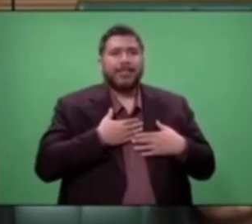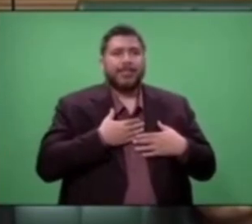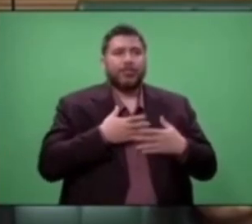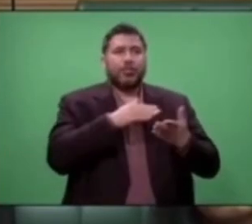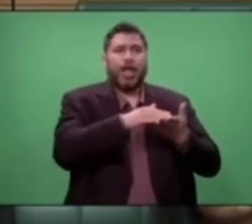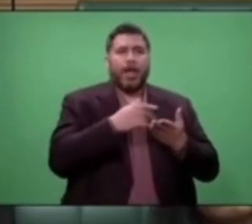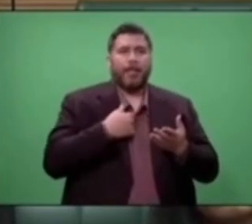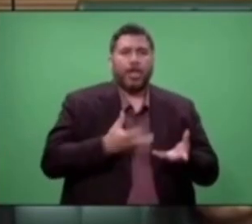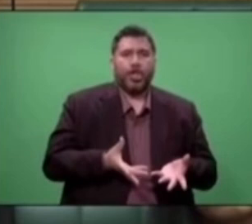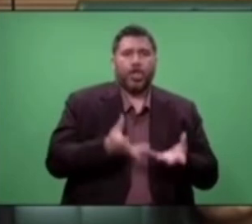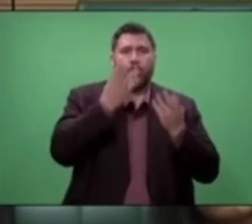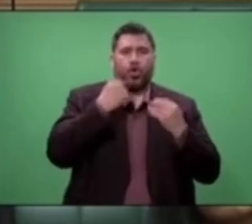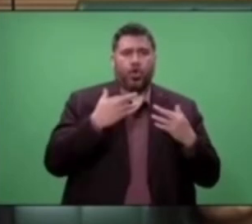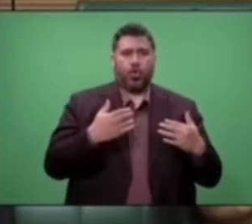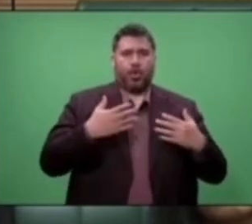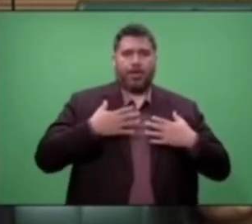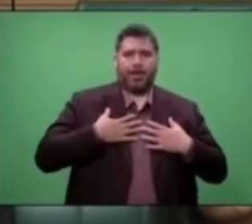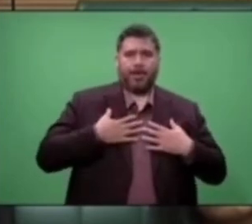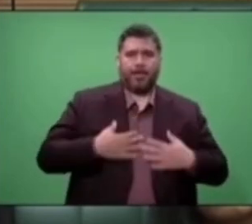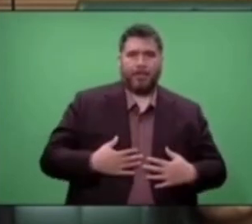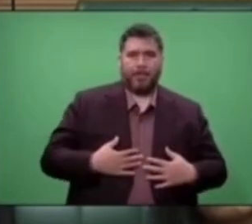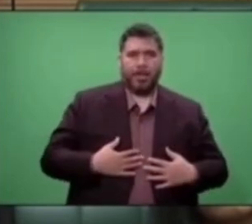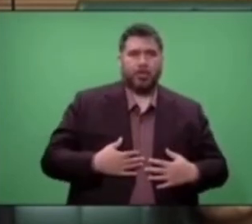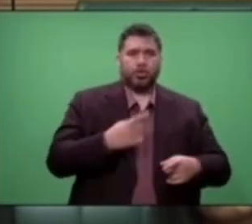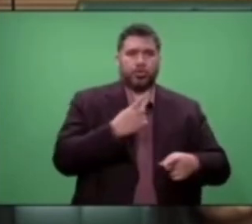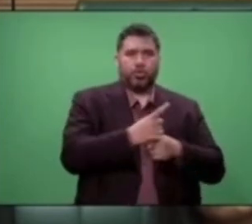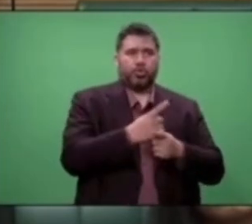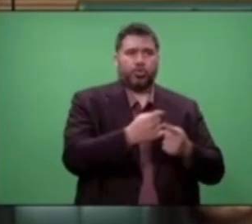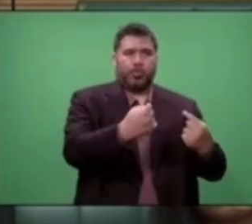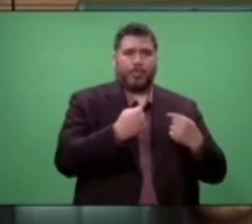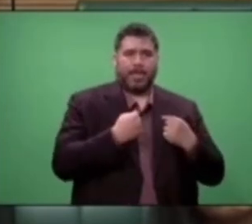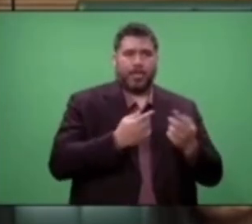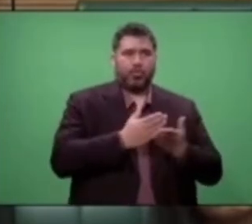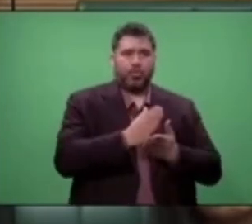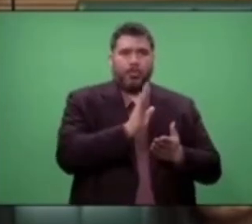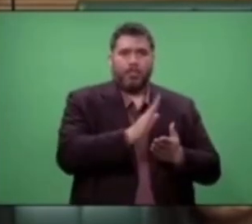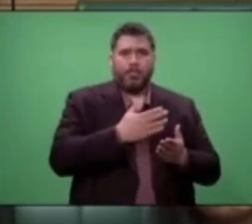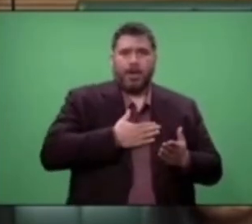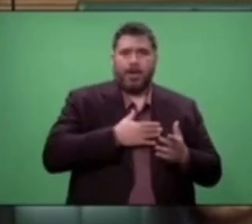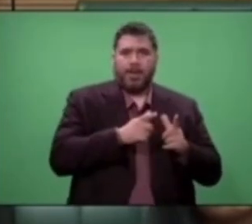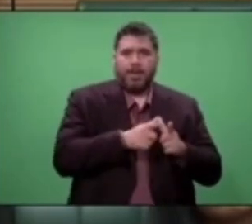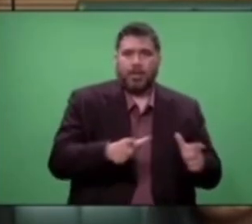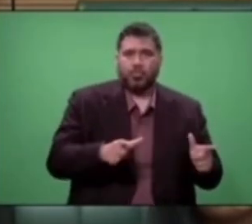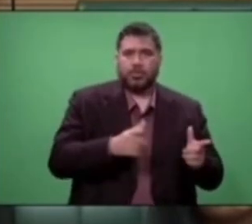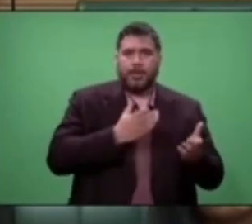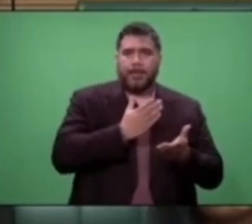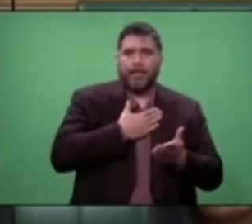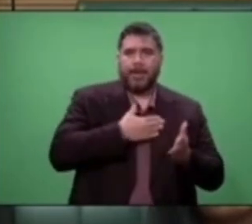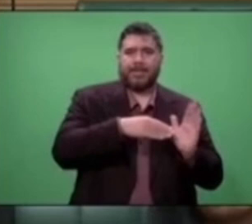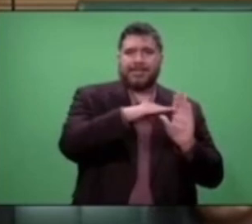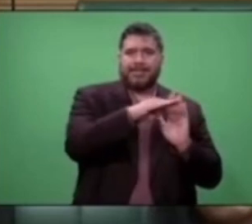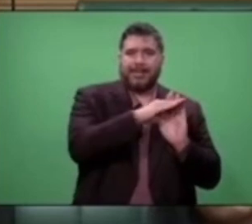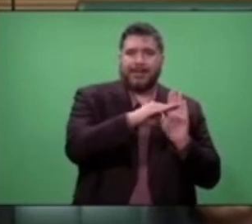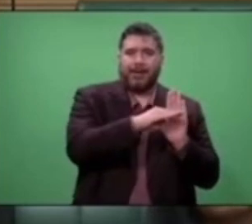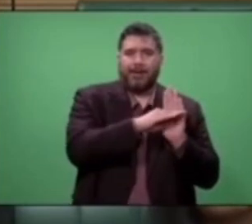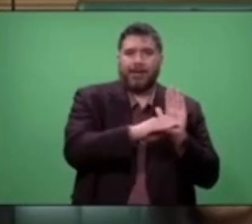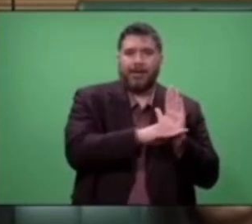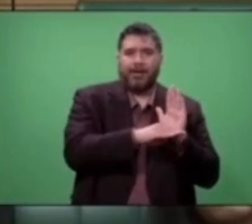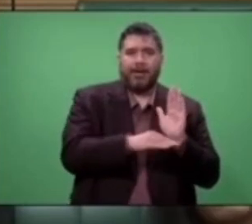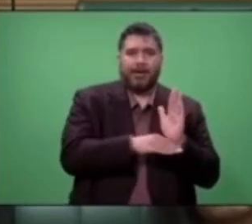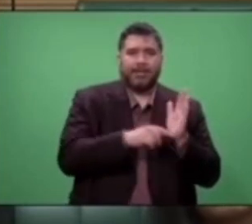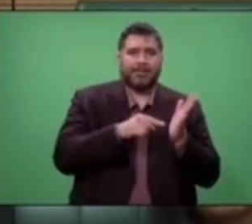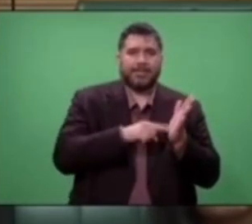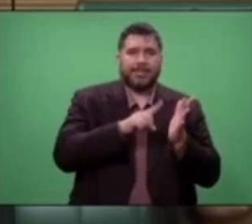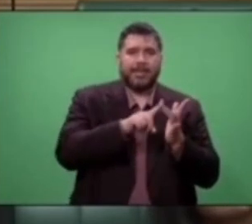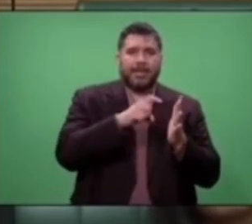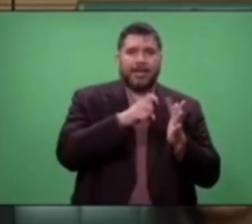are, to speak to their wairua through the reo and tikanga of their tupuna,